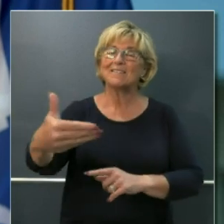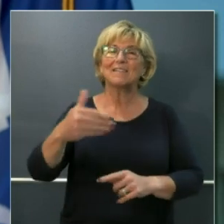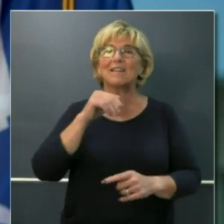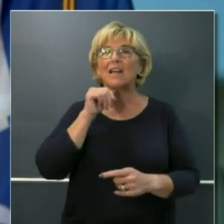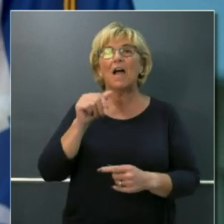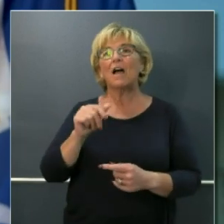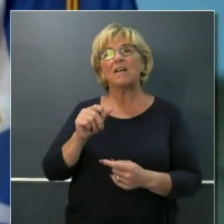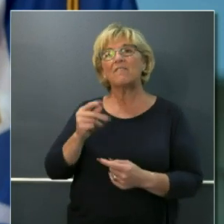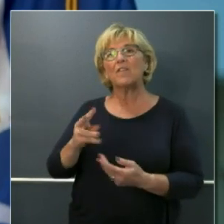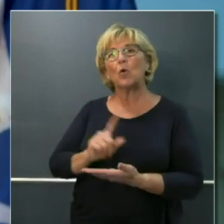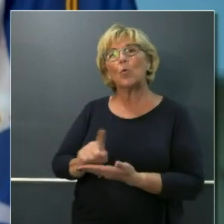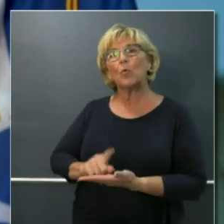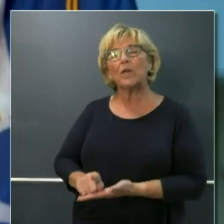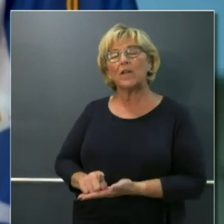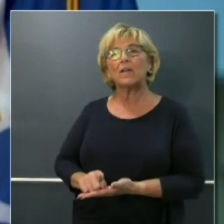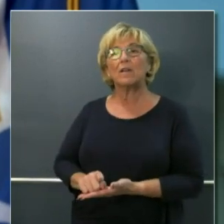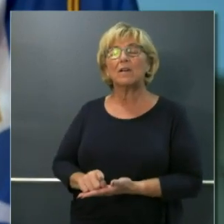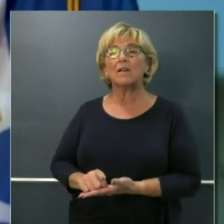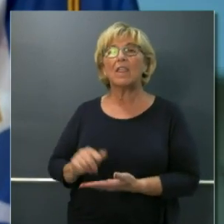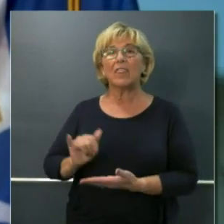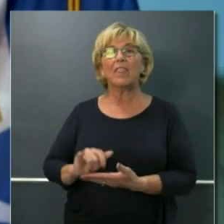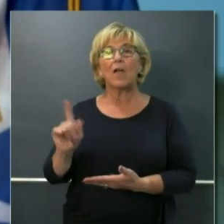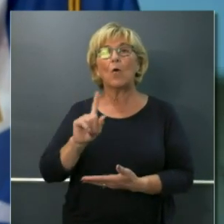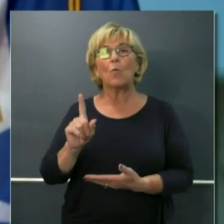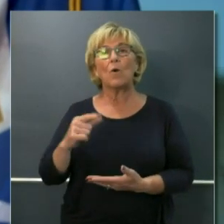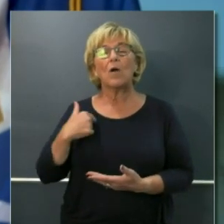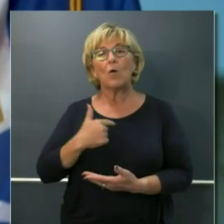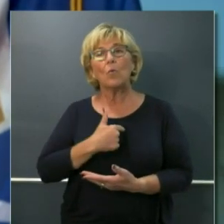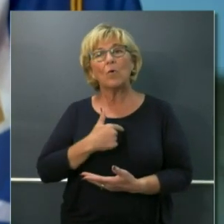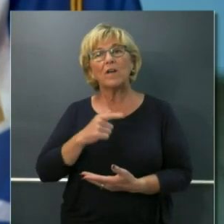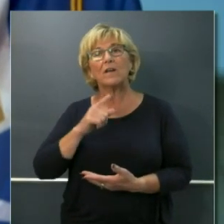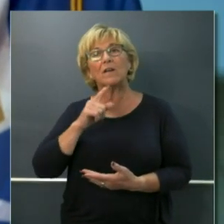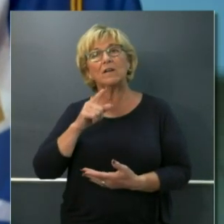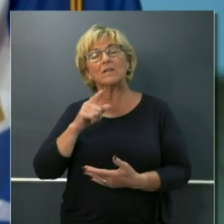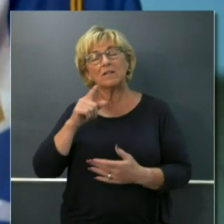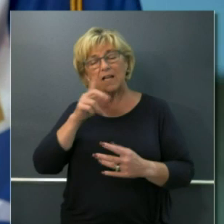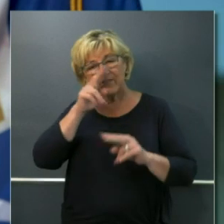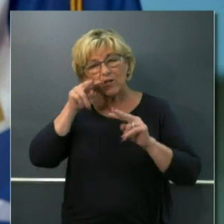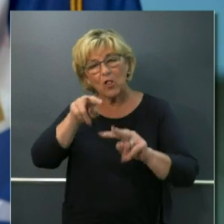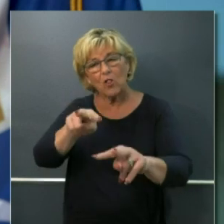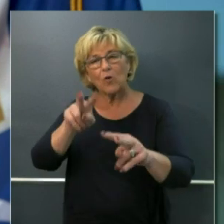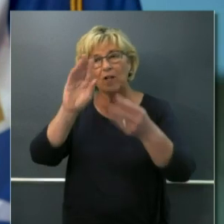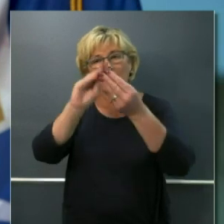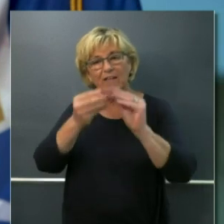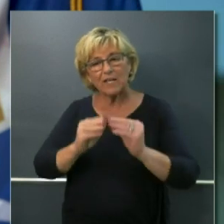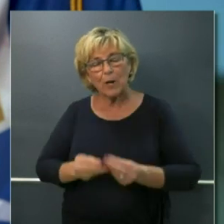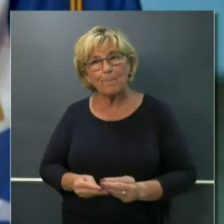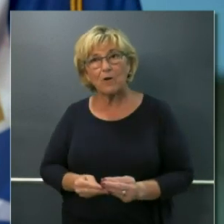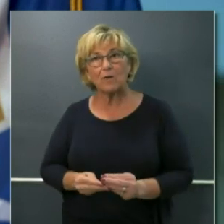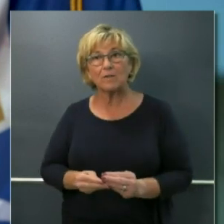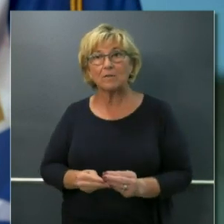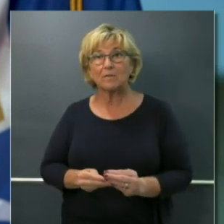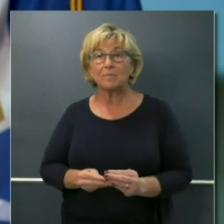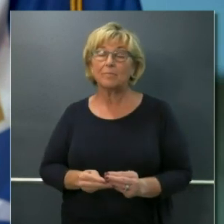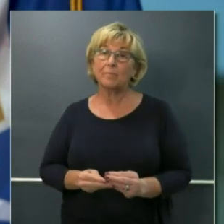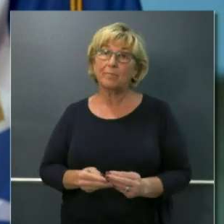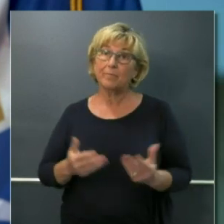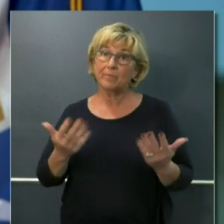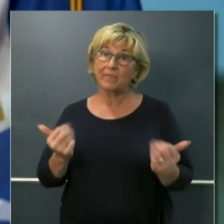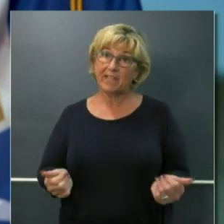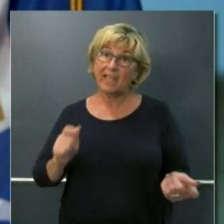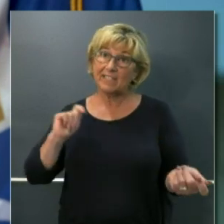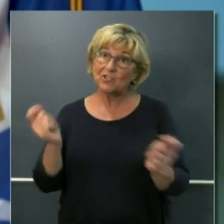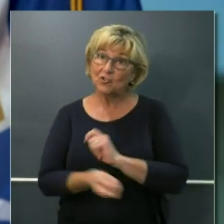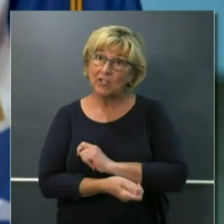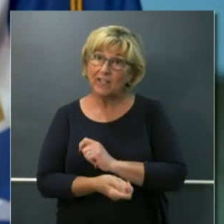of where we are and where we believe, based again on the data, we are going. What I just said can substantially